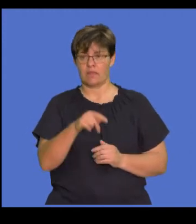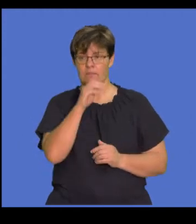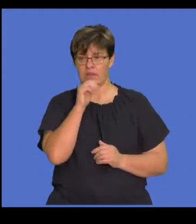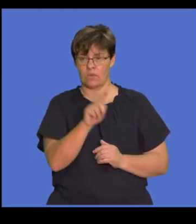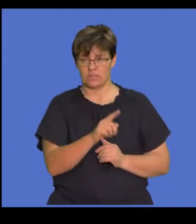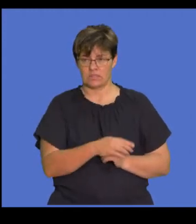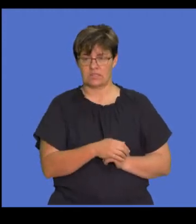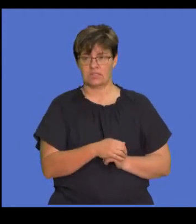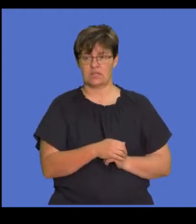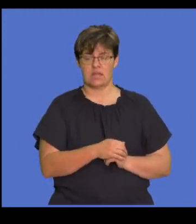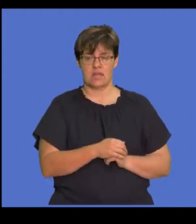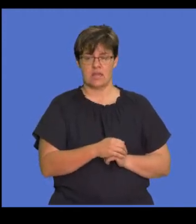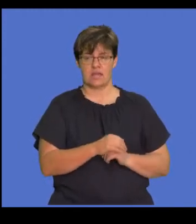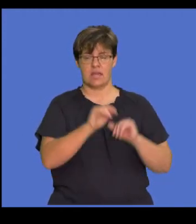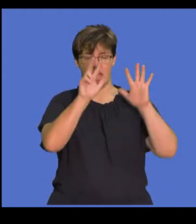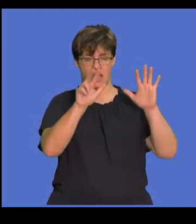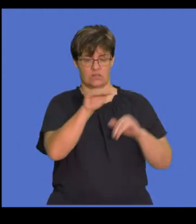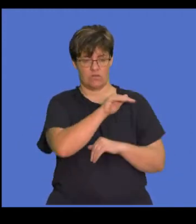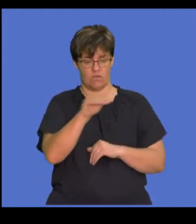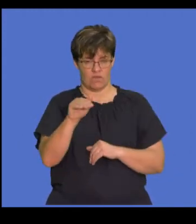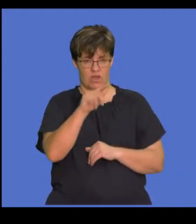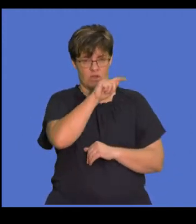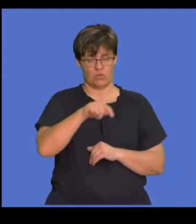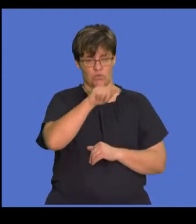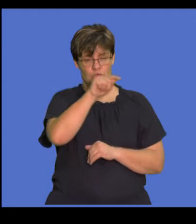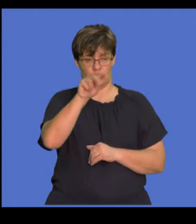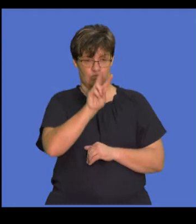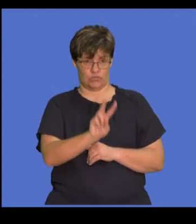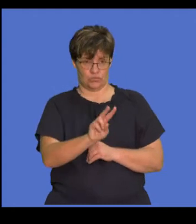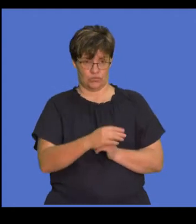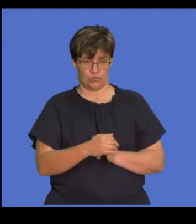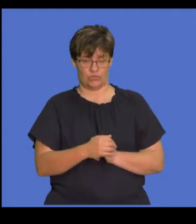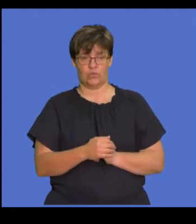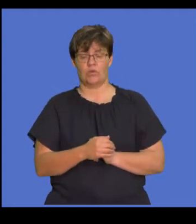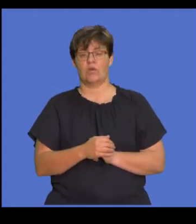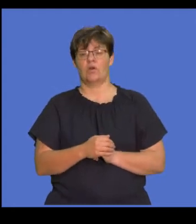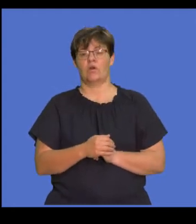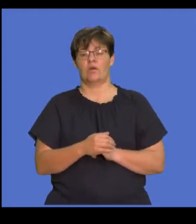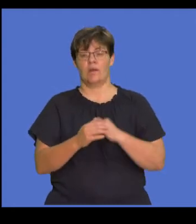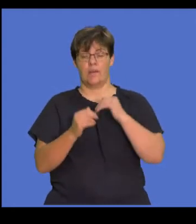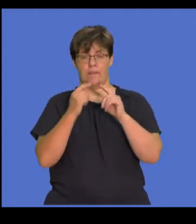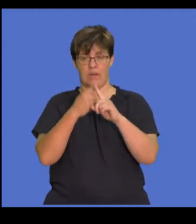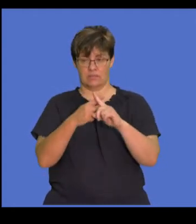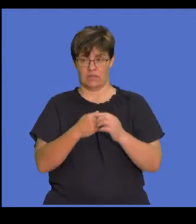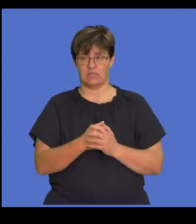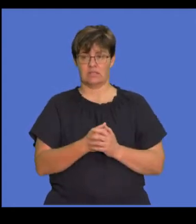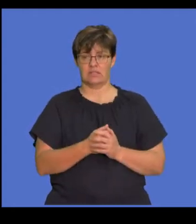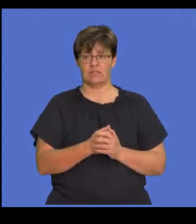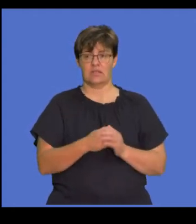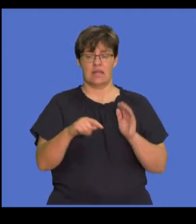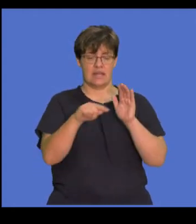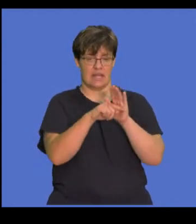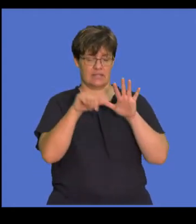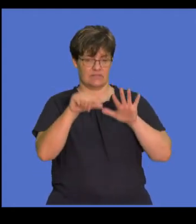there. So this will be the same as 8 over root of 2 multiplied